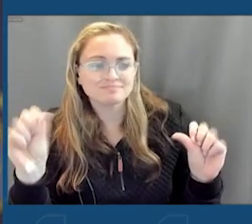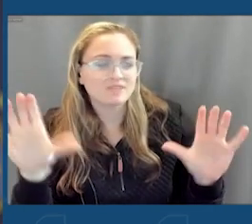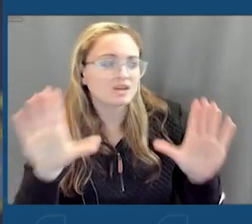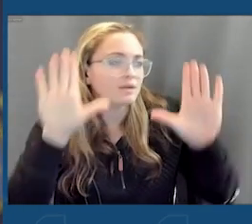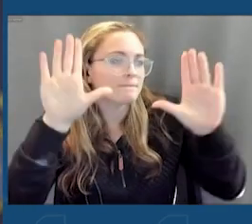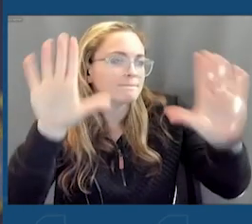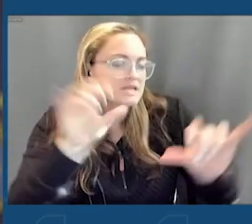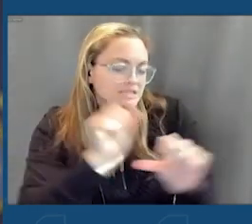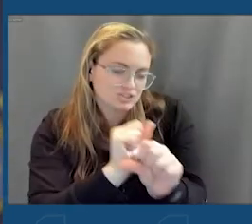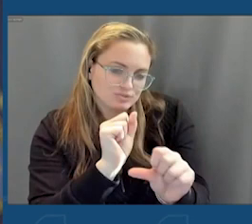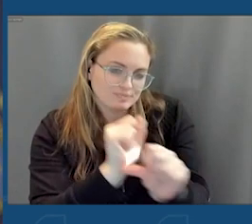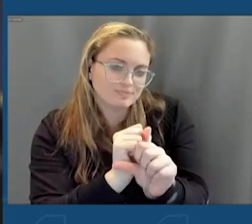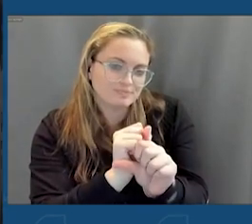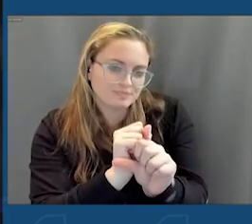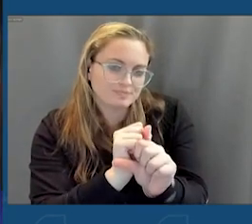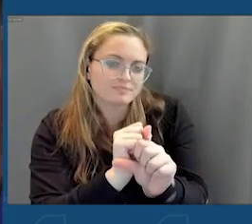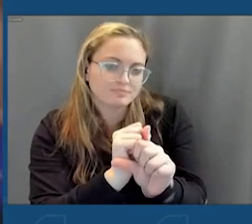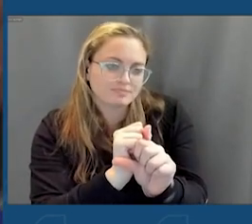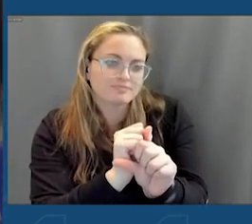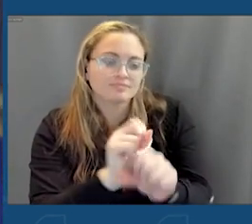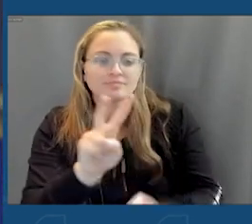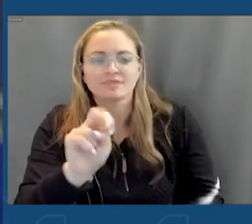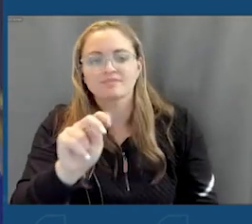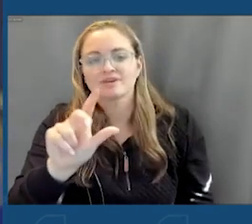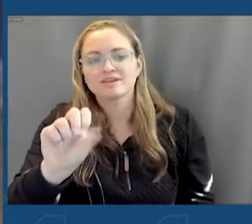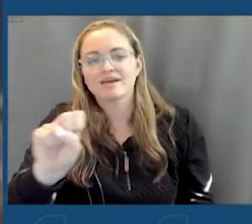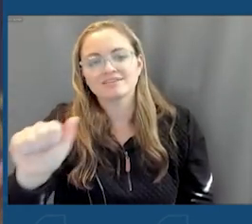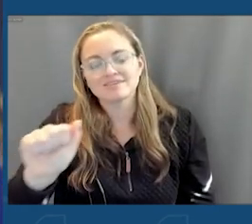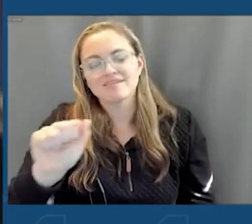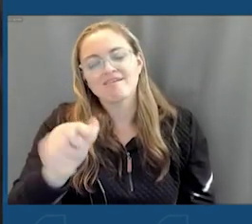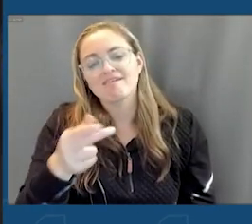job. Vanessa Gibson. Vanessa.